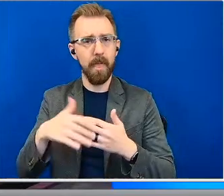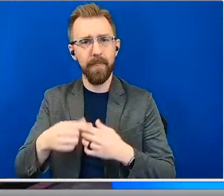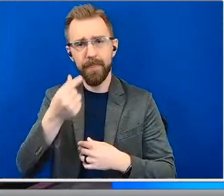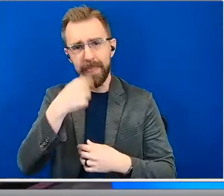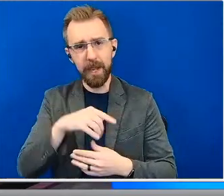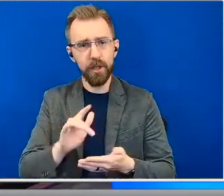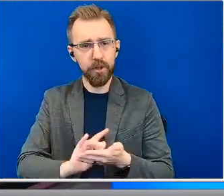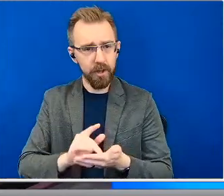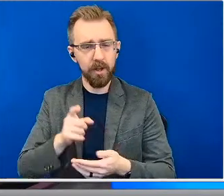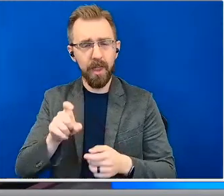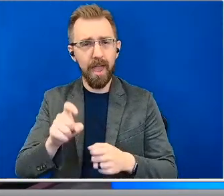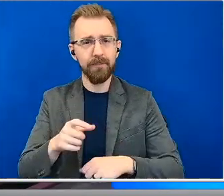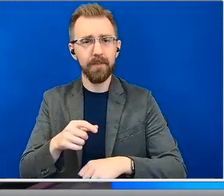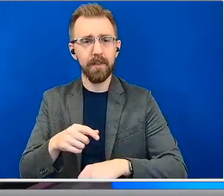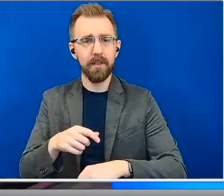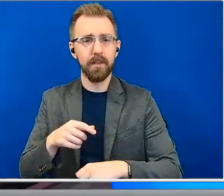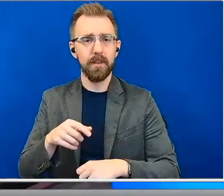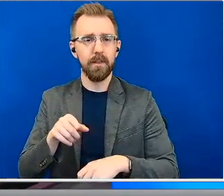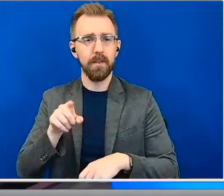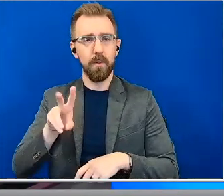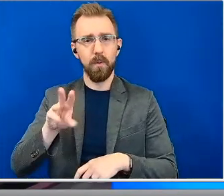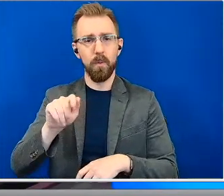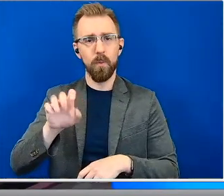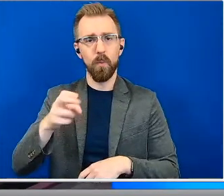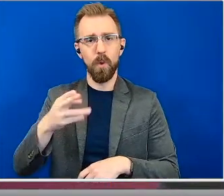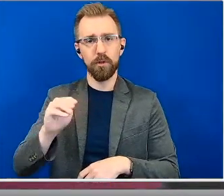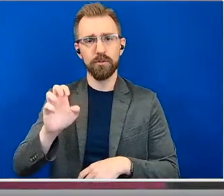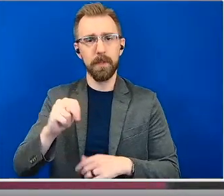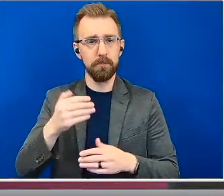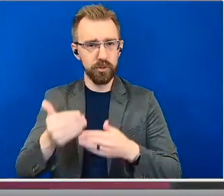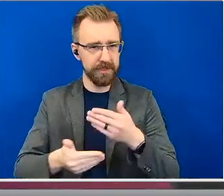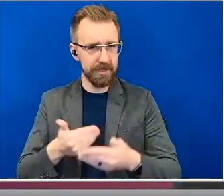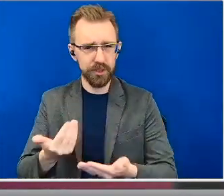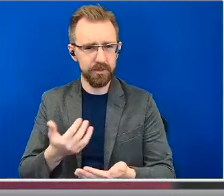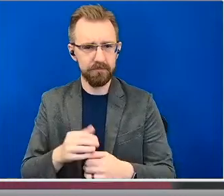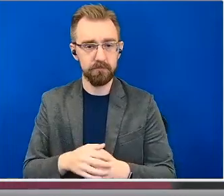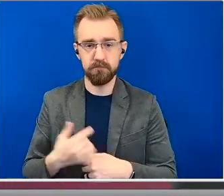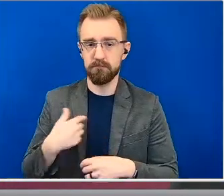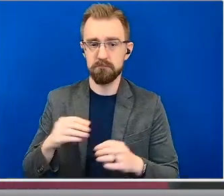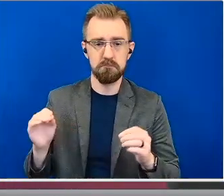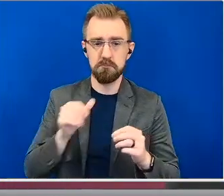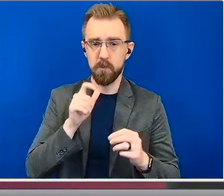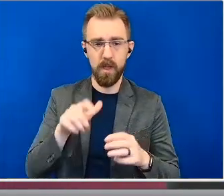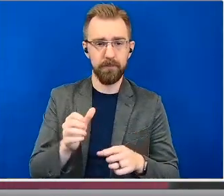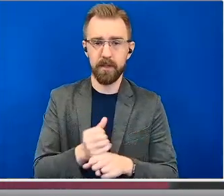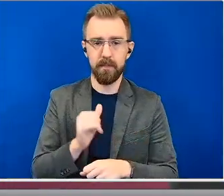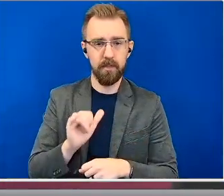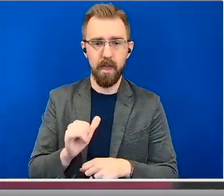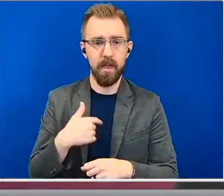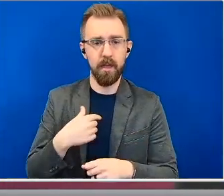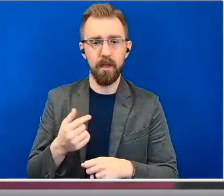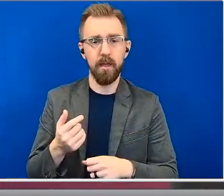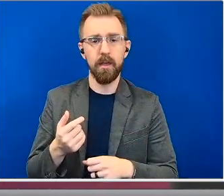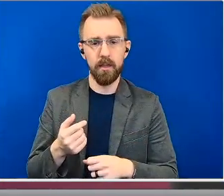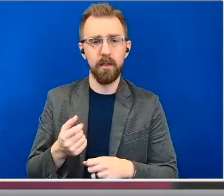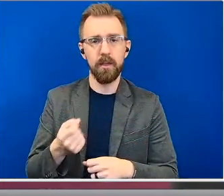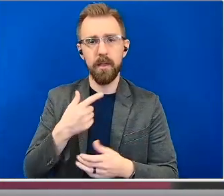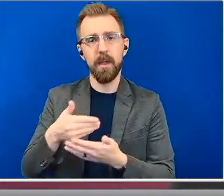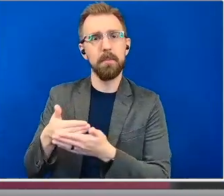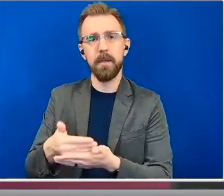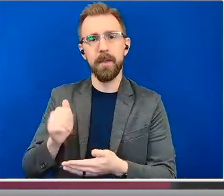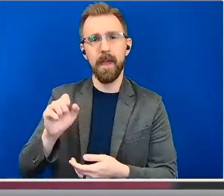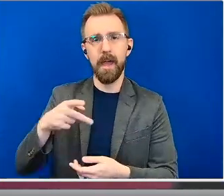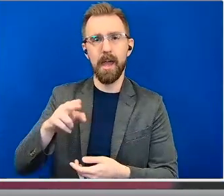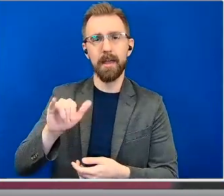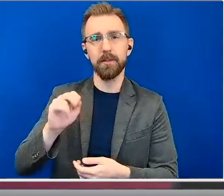Watchman procedure? What are your follow-ups like? No, I don't have to get that. I take a baby aspirin every day. Still take the blood